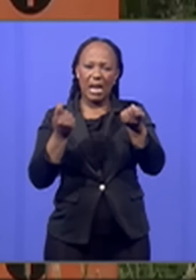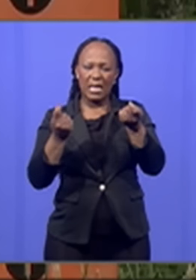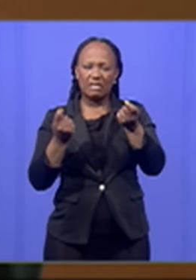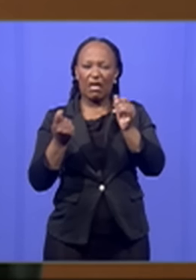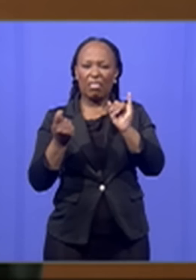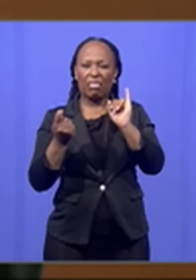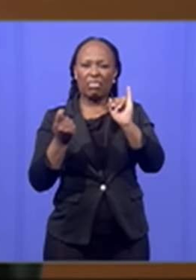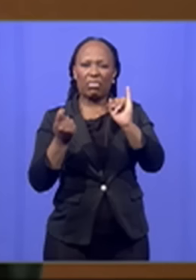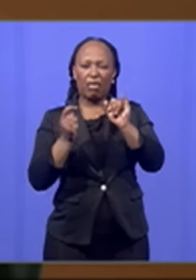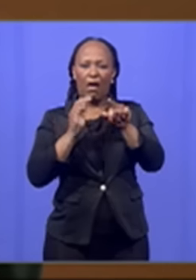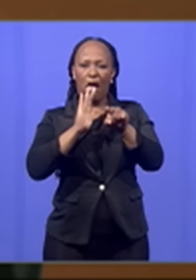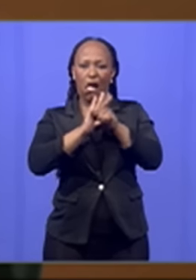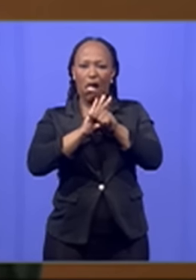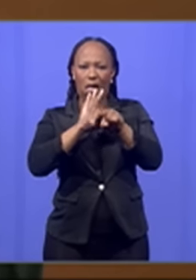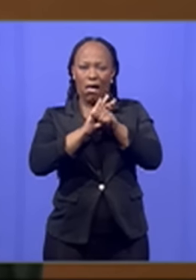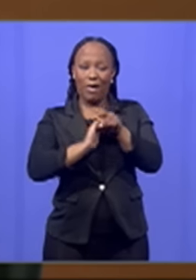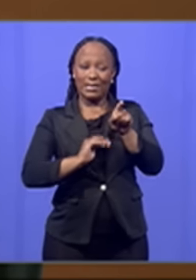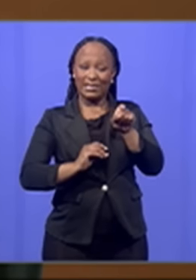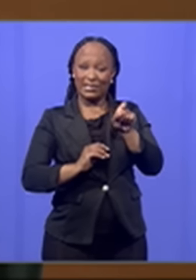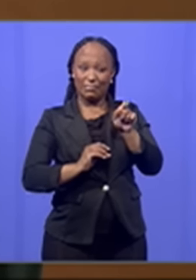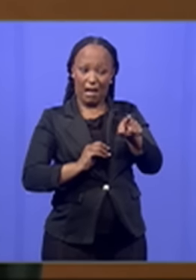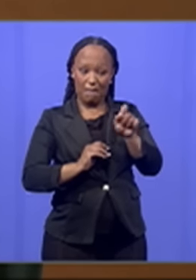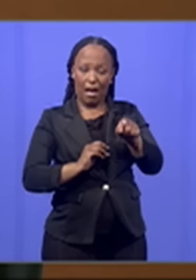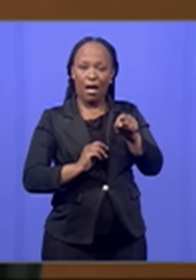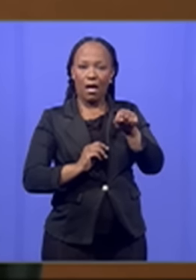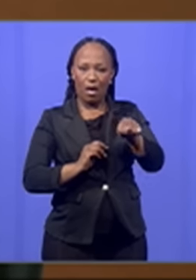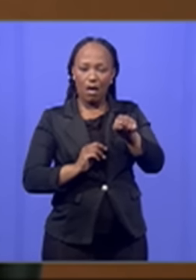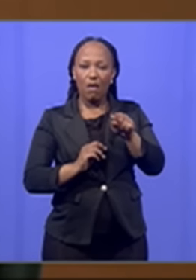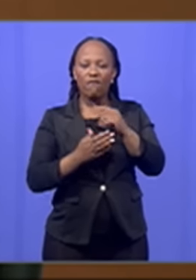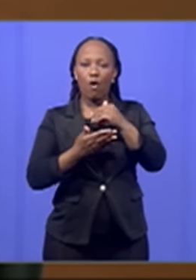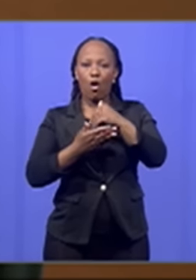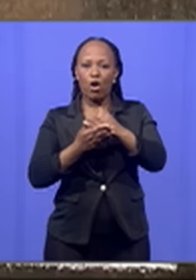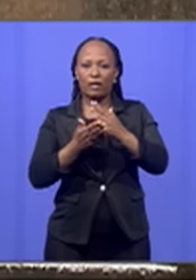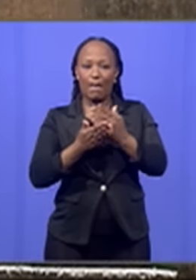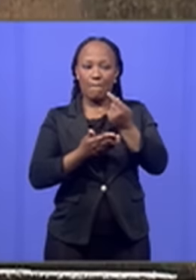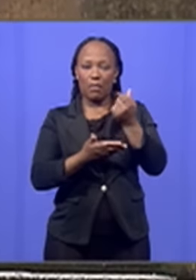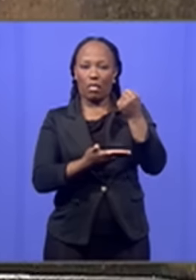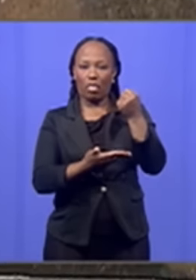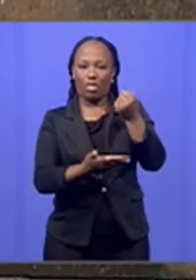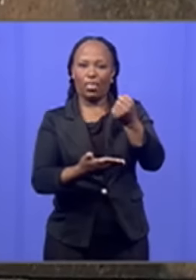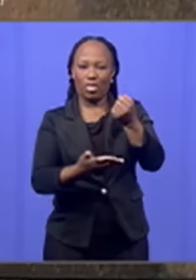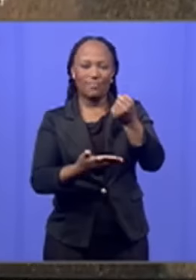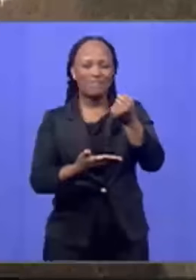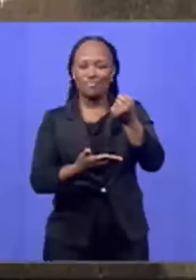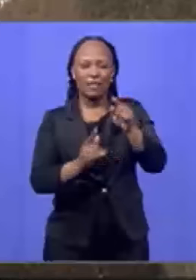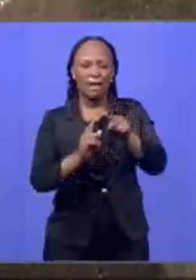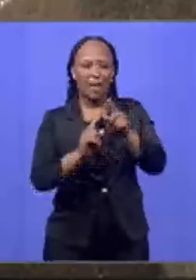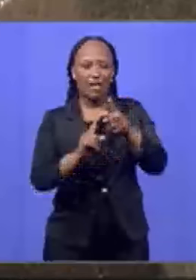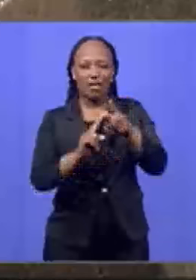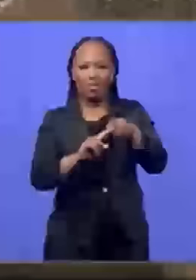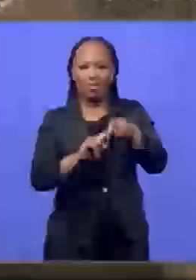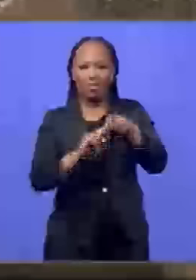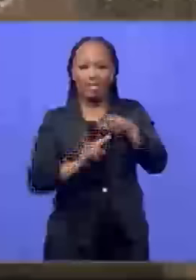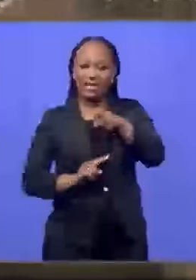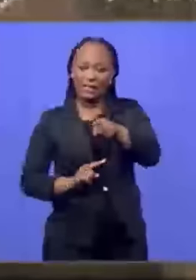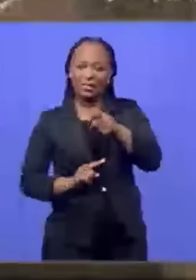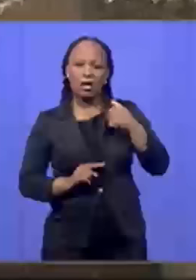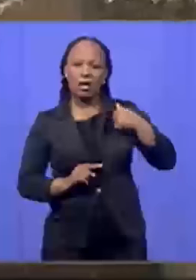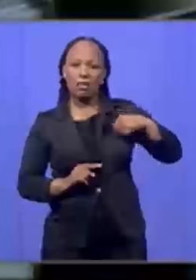go ka neela masepala ditjhelete tšeo di lebanego tša kotara. Masepala ona o re o tlo ikopantšha le lefapha la naga la